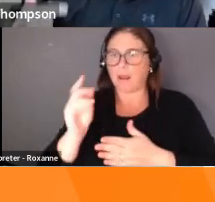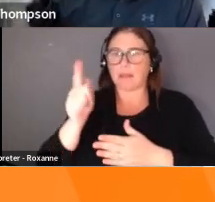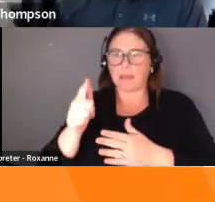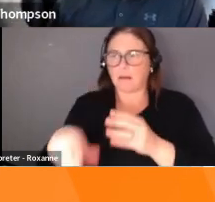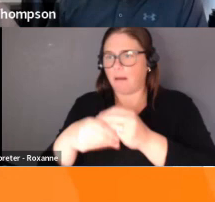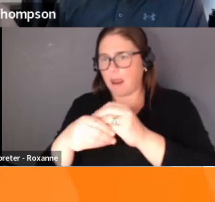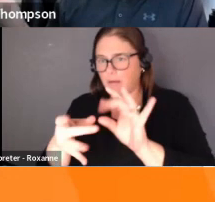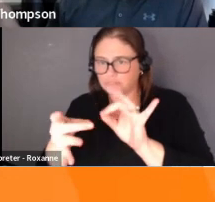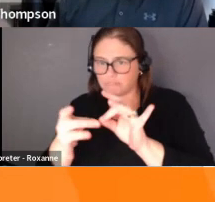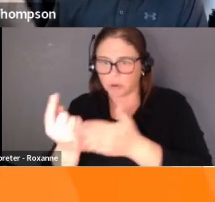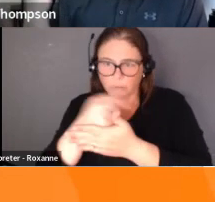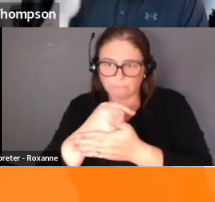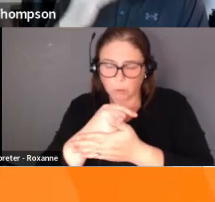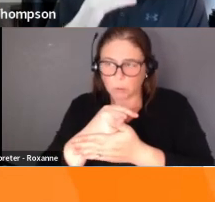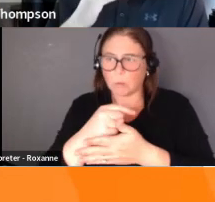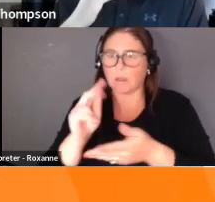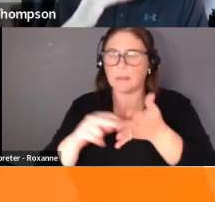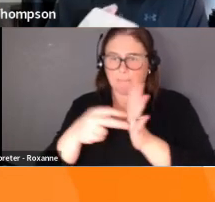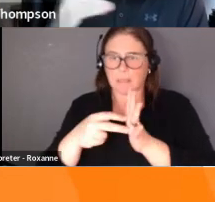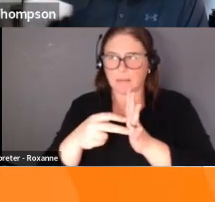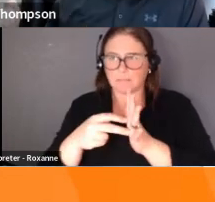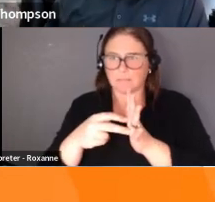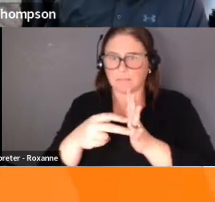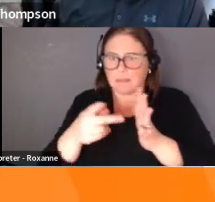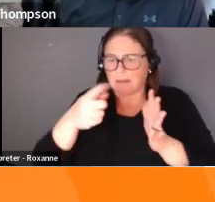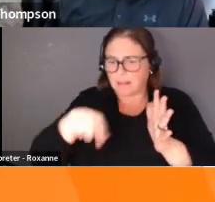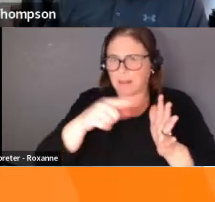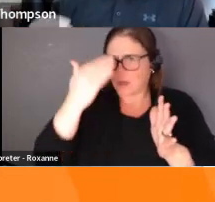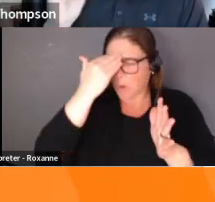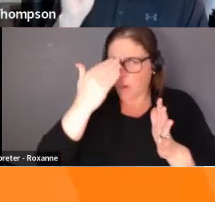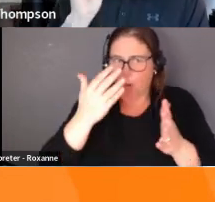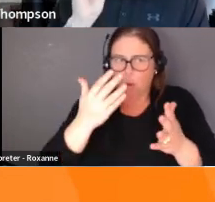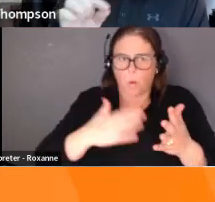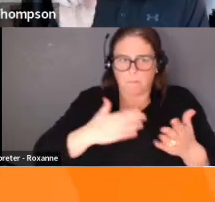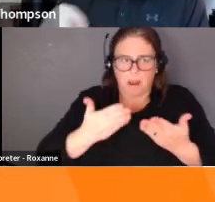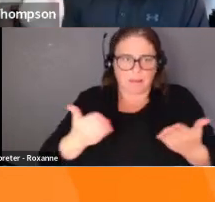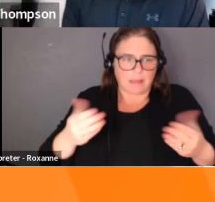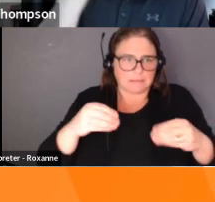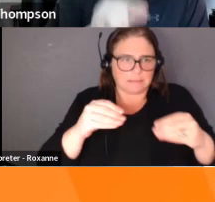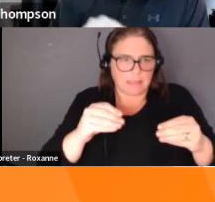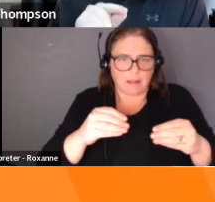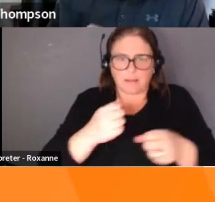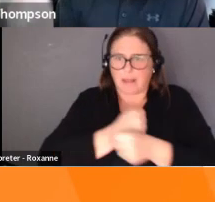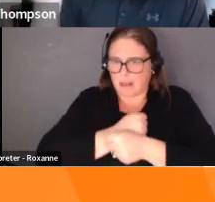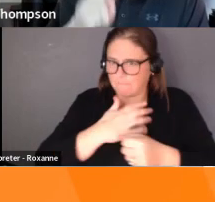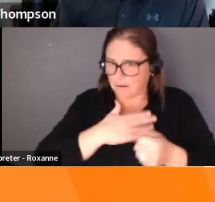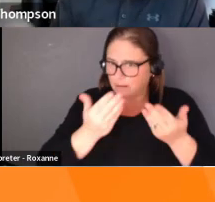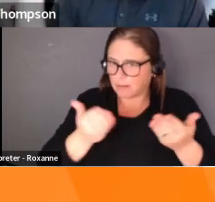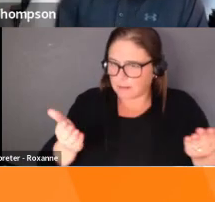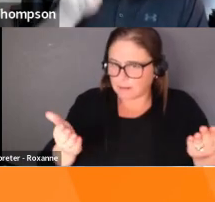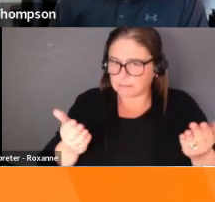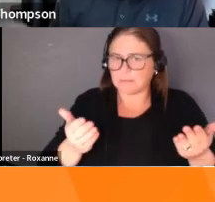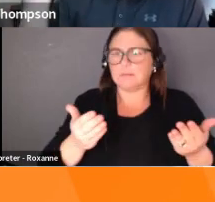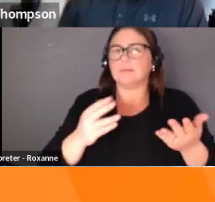people who have bought our product and already know and love us. So getting them to come in and start writing